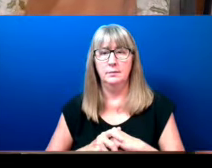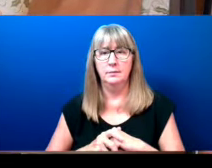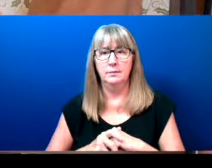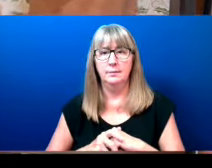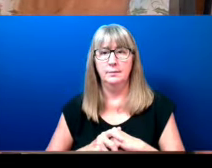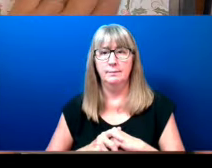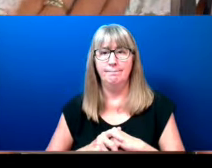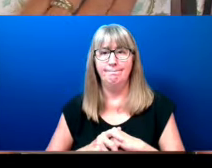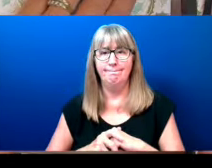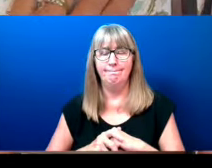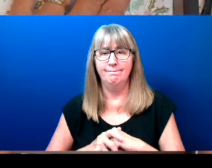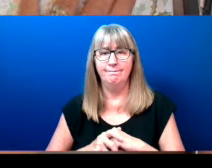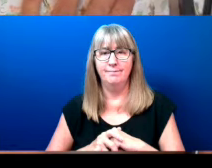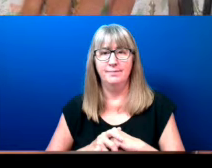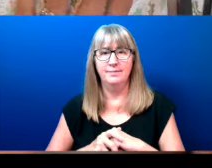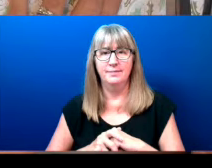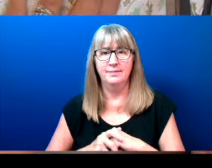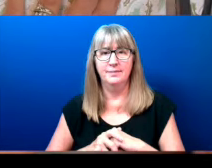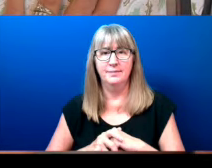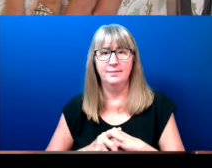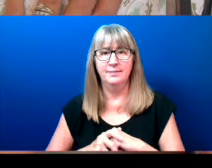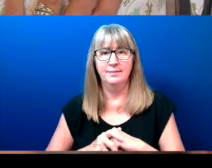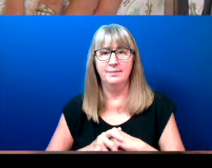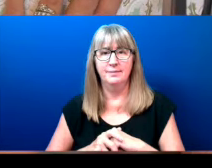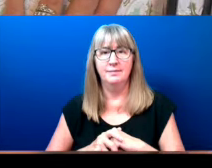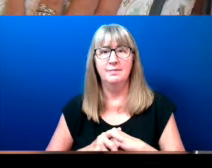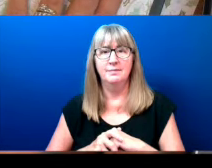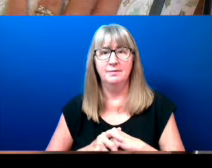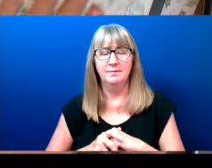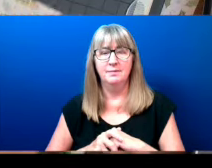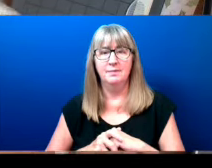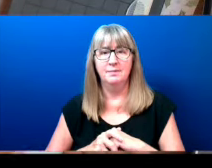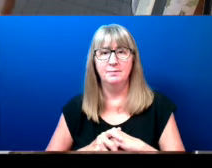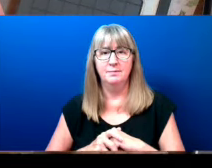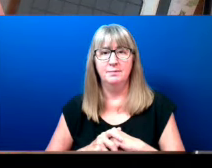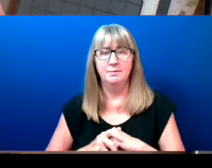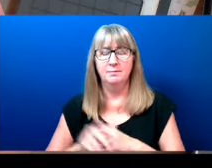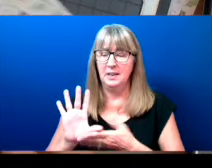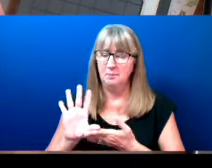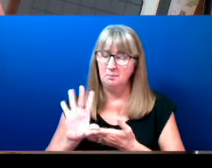so it'll fit right in there. So